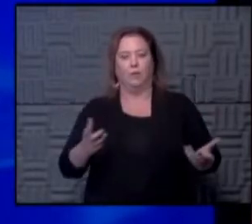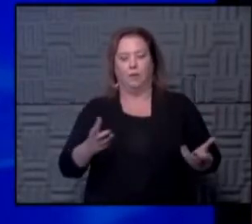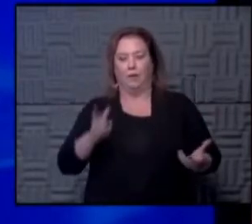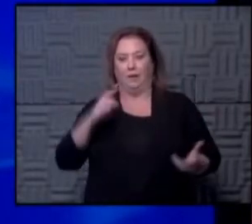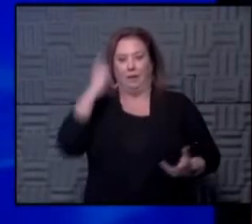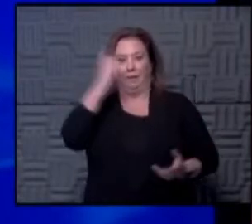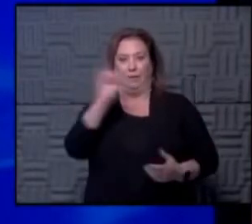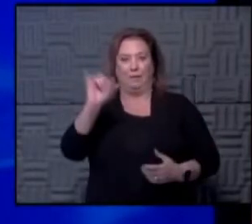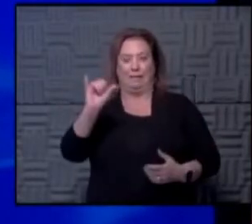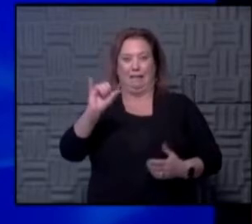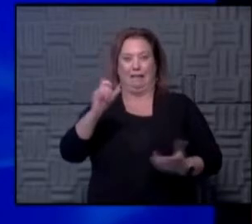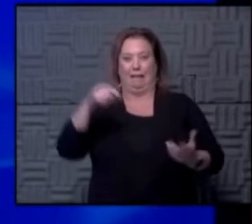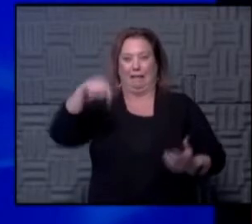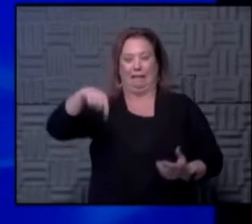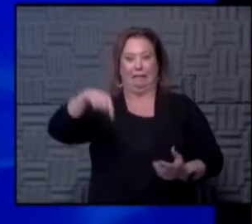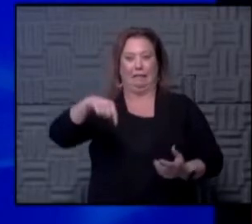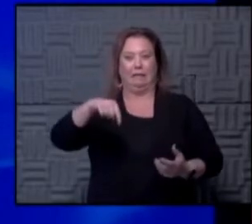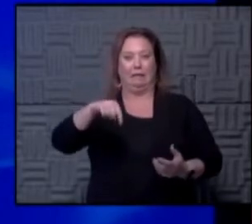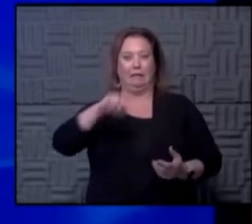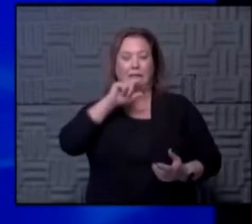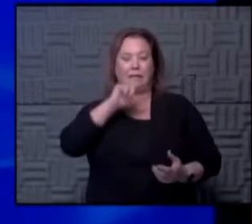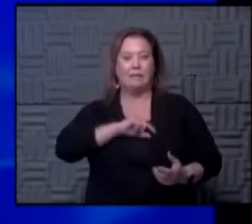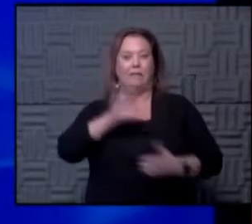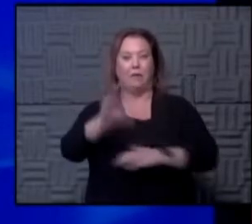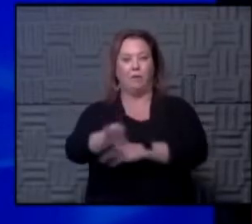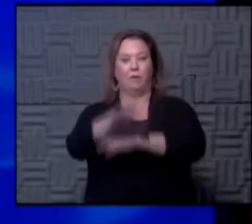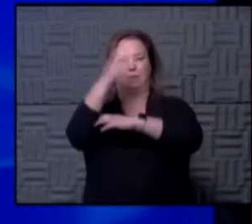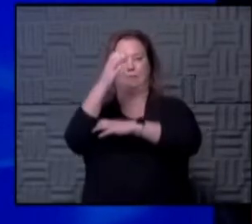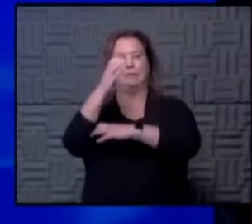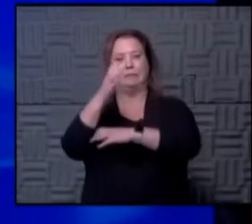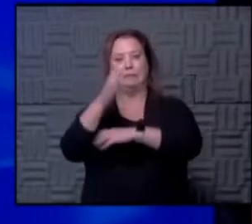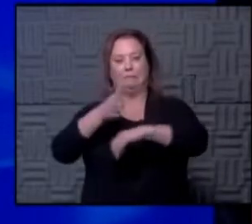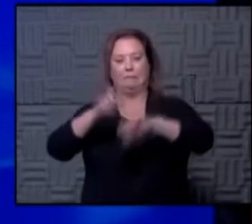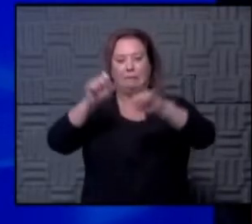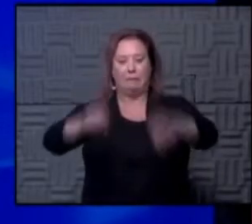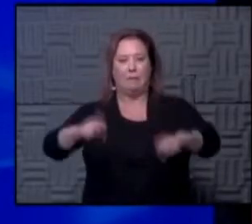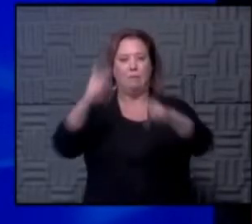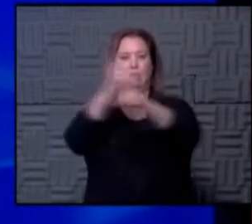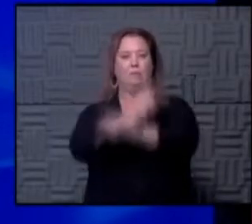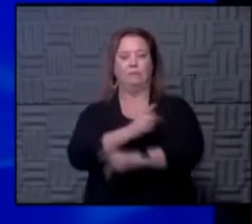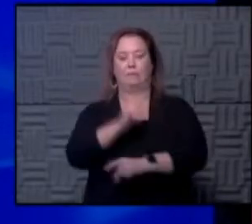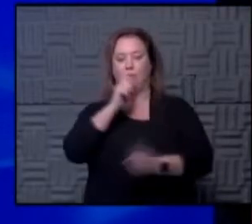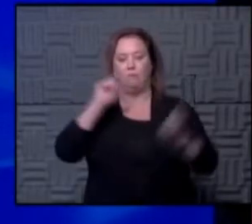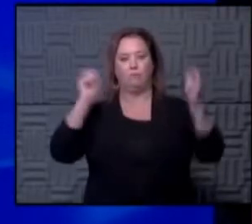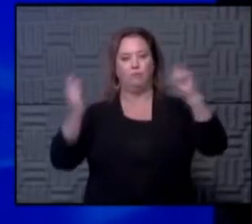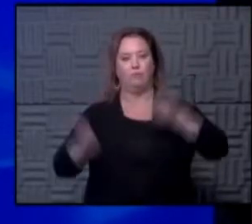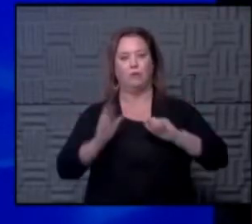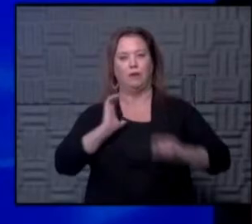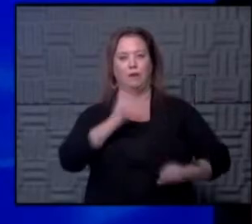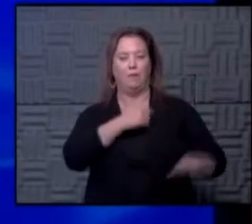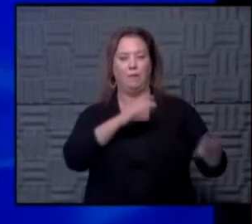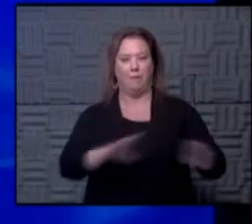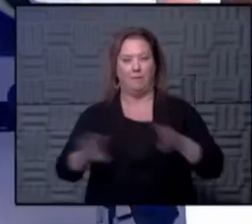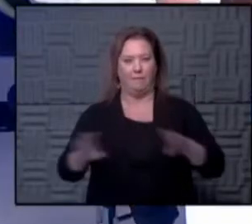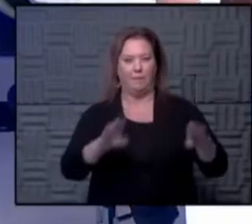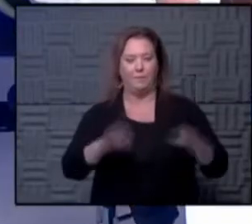sure looks like it could be a setup for things to be much worse than they are right now if we don't change what we do and change pretty rapidly. Yep. Yeah, I would